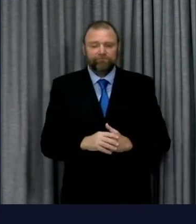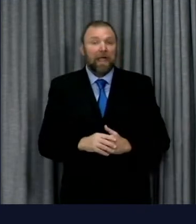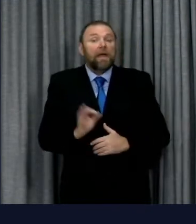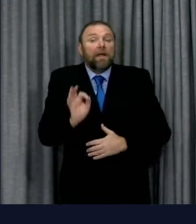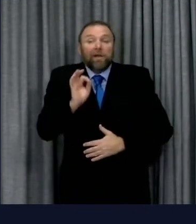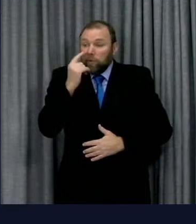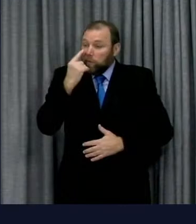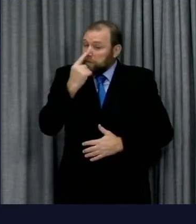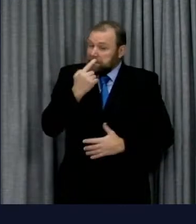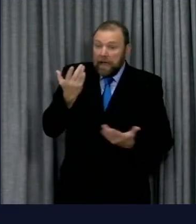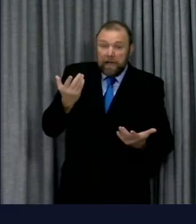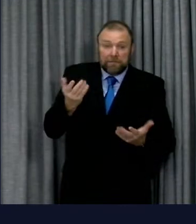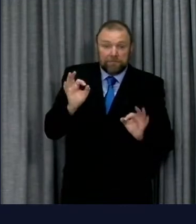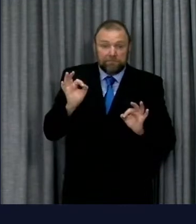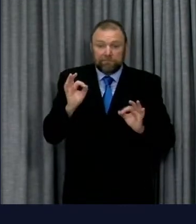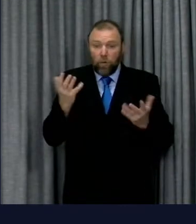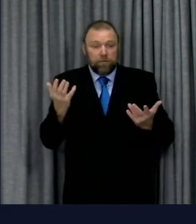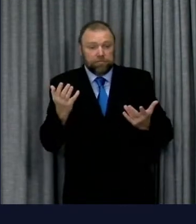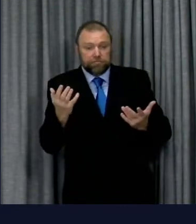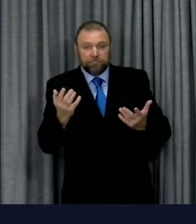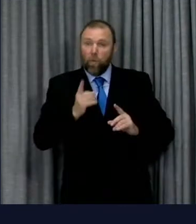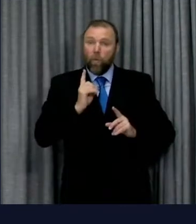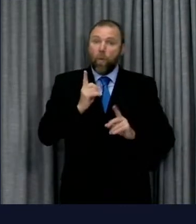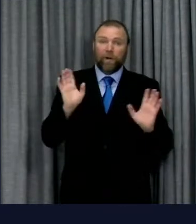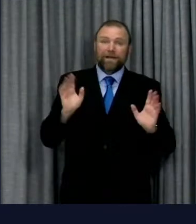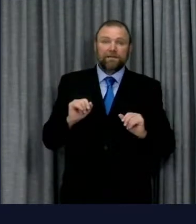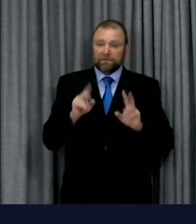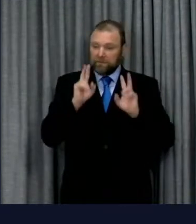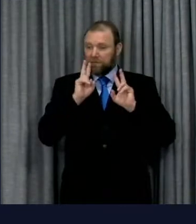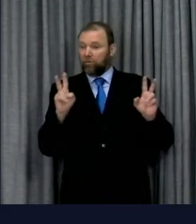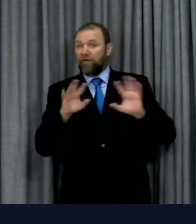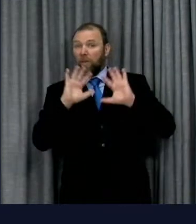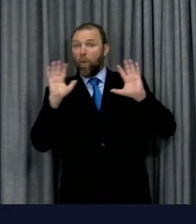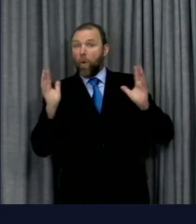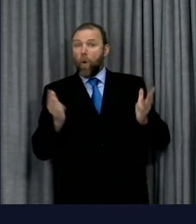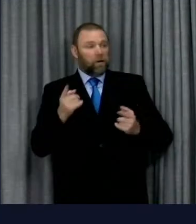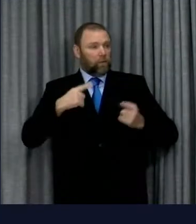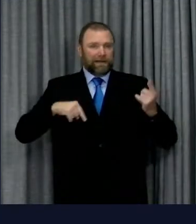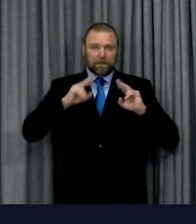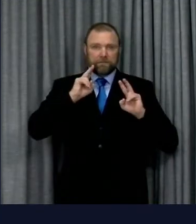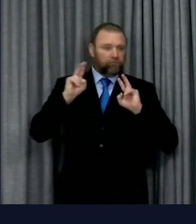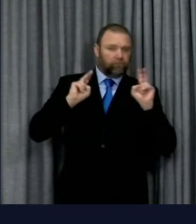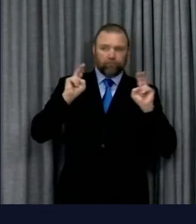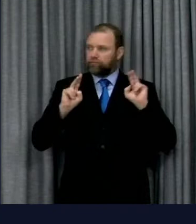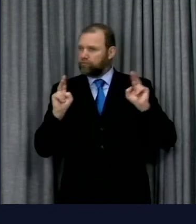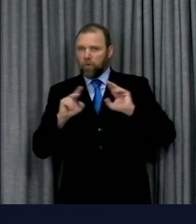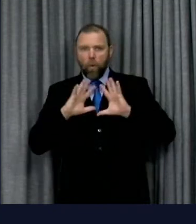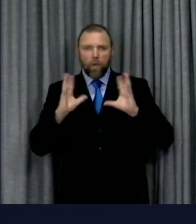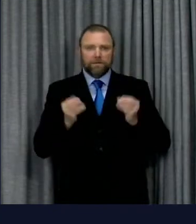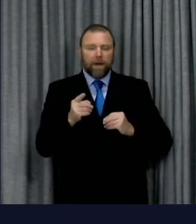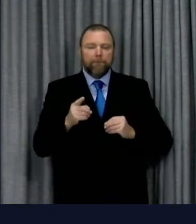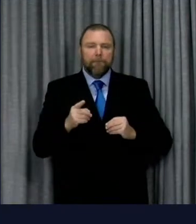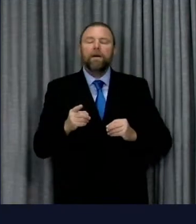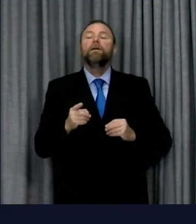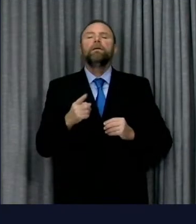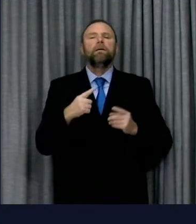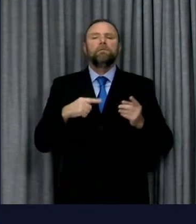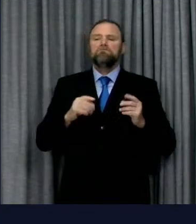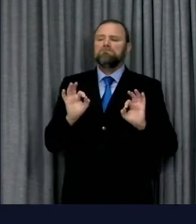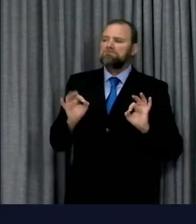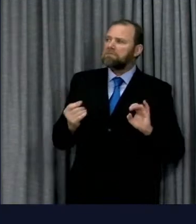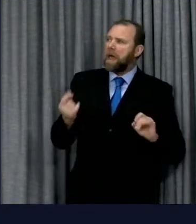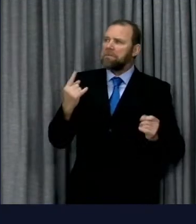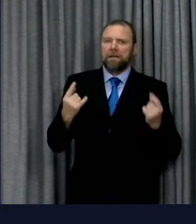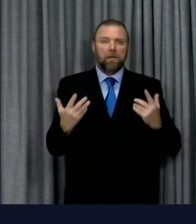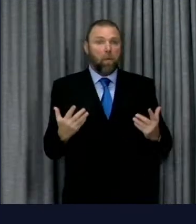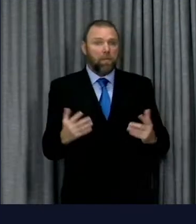There's no warning in the look around the world that ministers get to see that that is actually happening. So there's certainly no